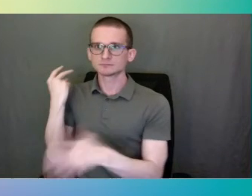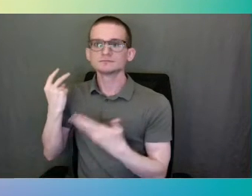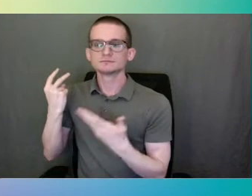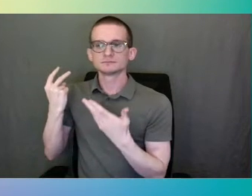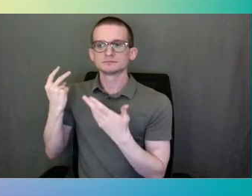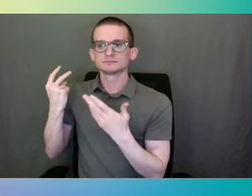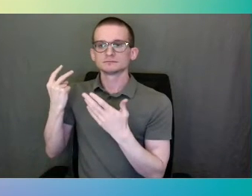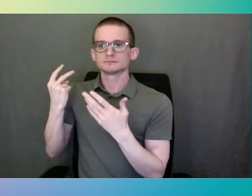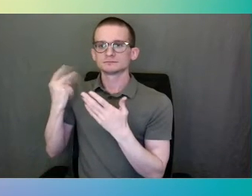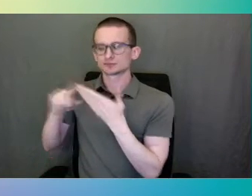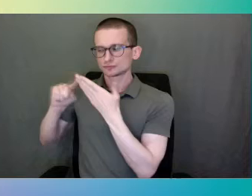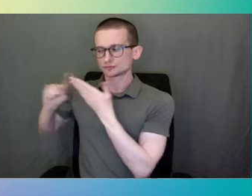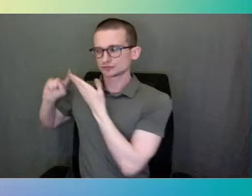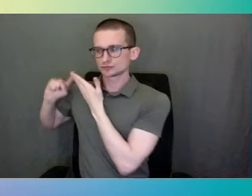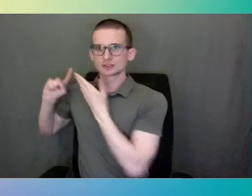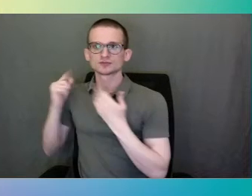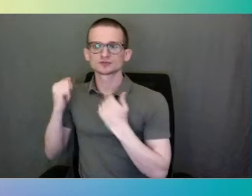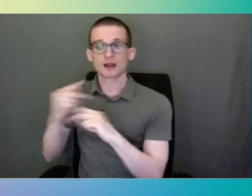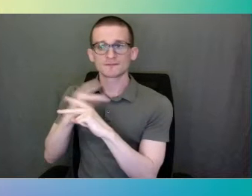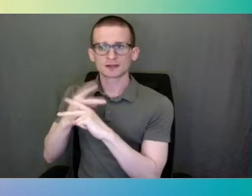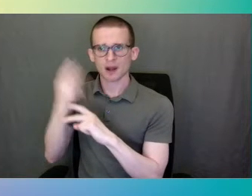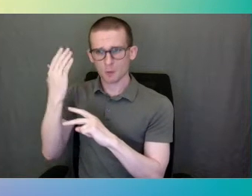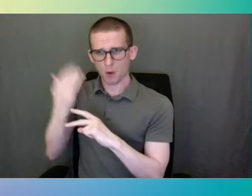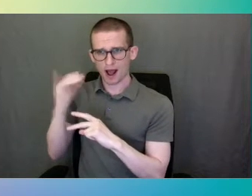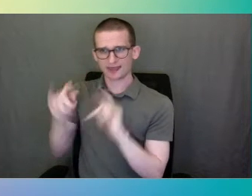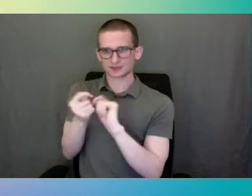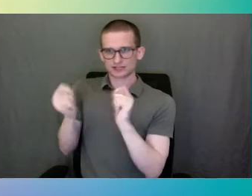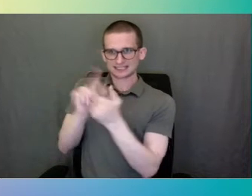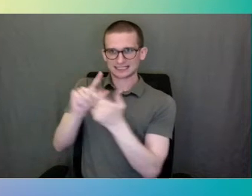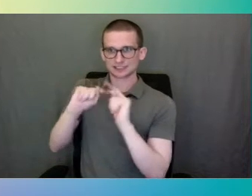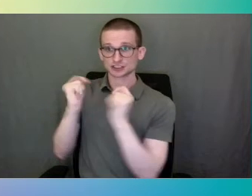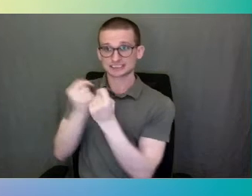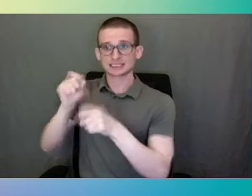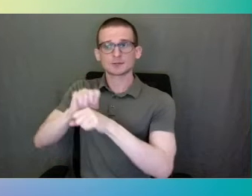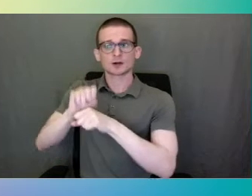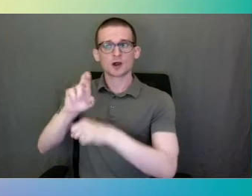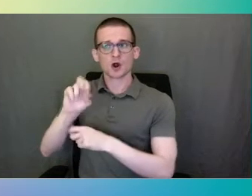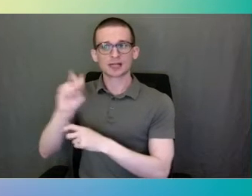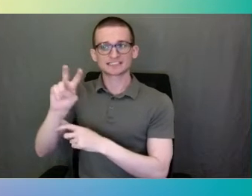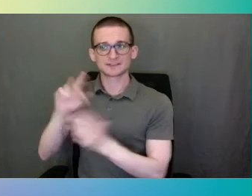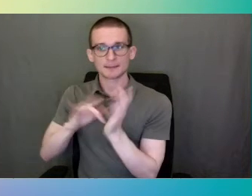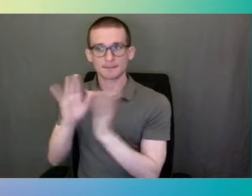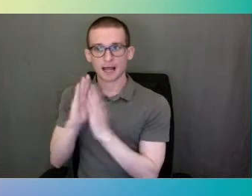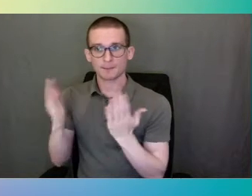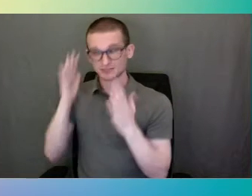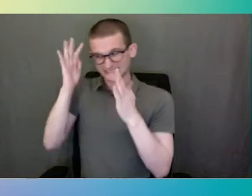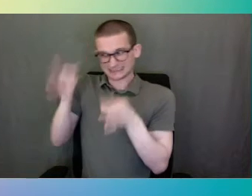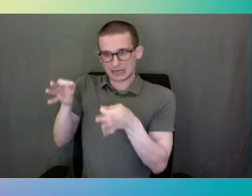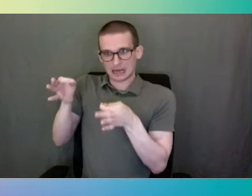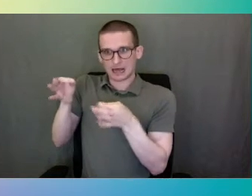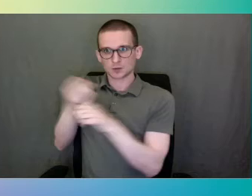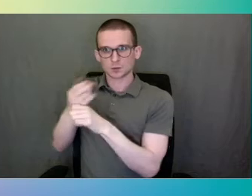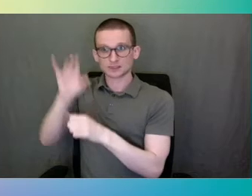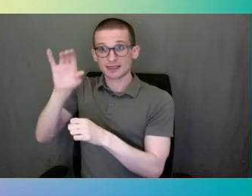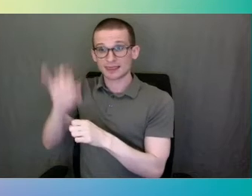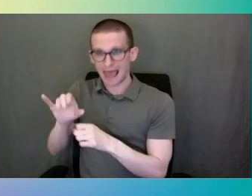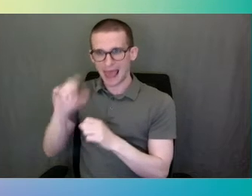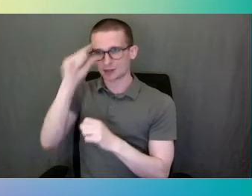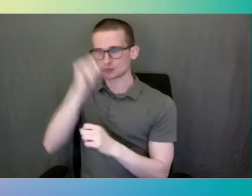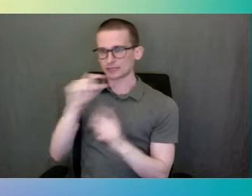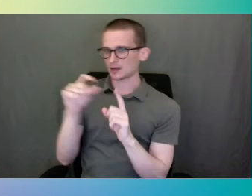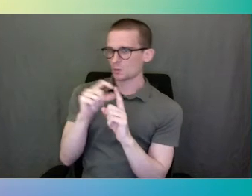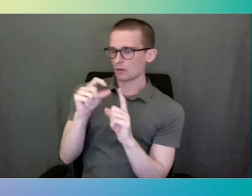the translation team that worked on the RSV Bible translated some Greek words in